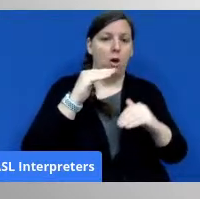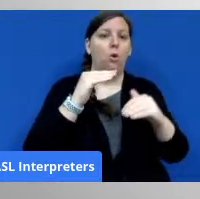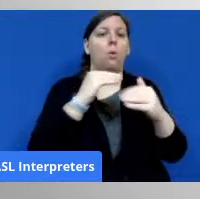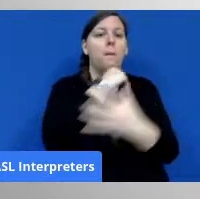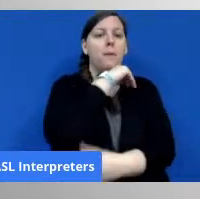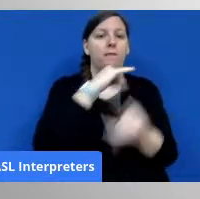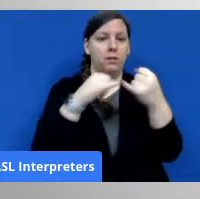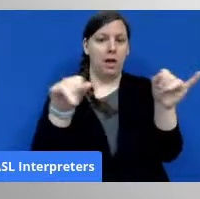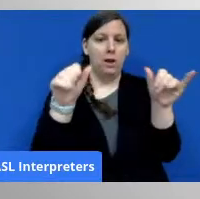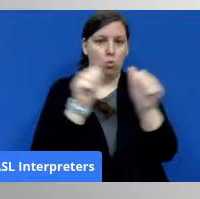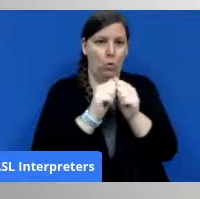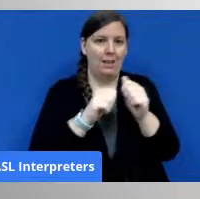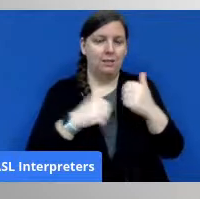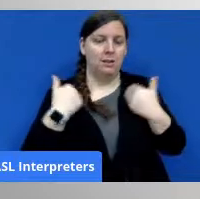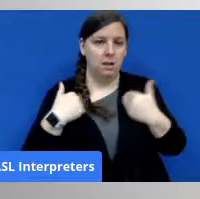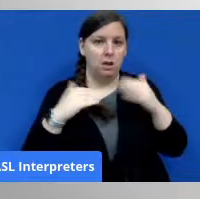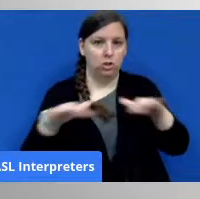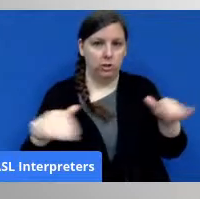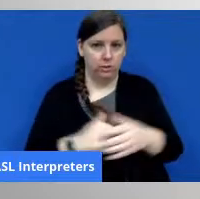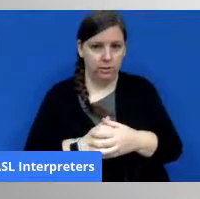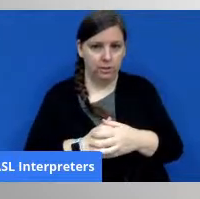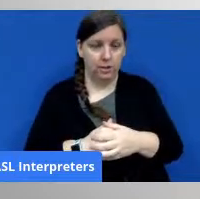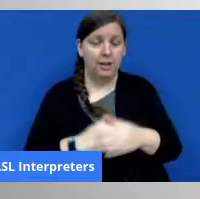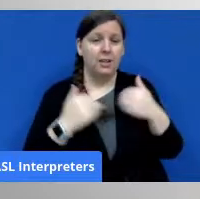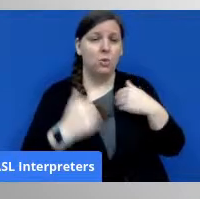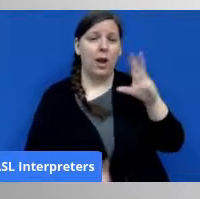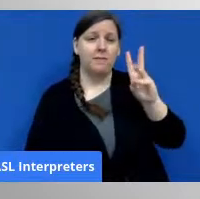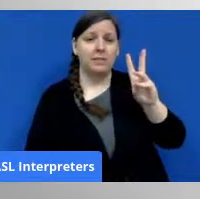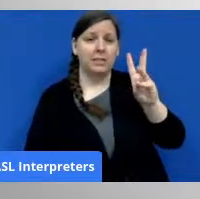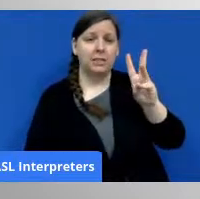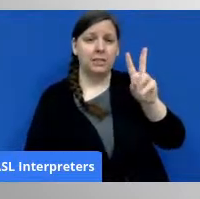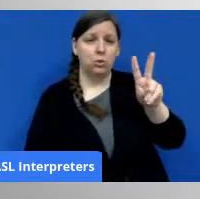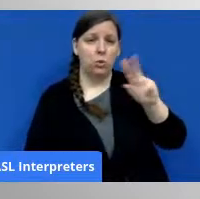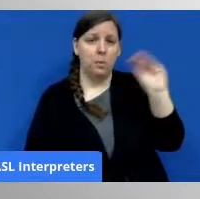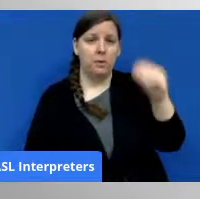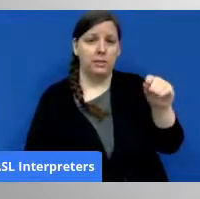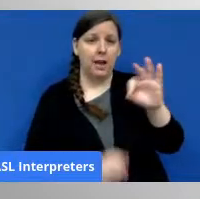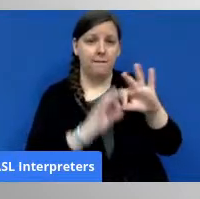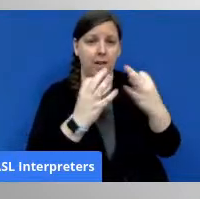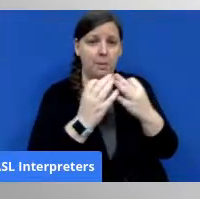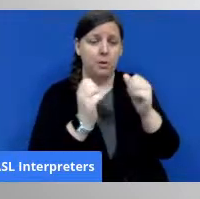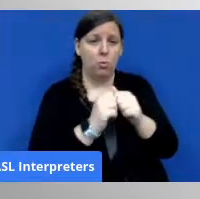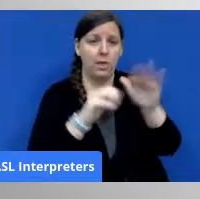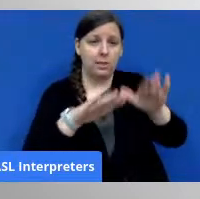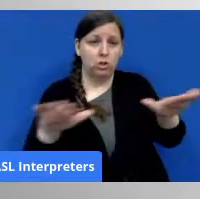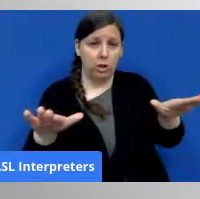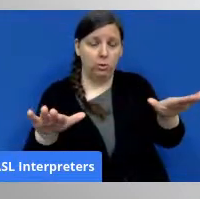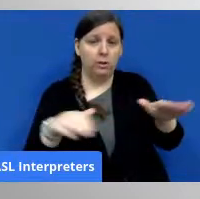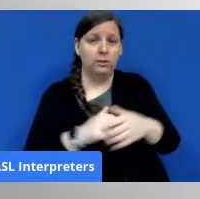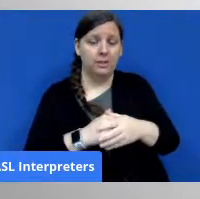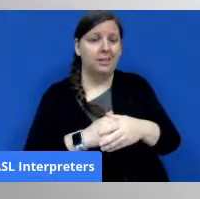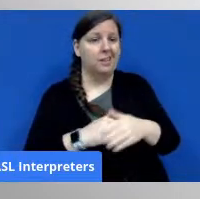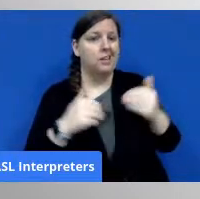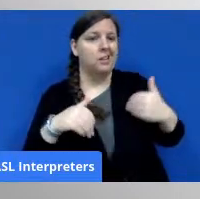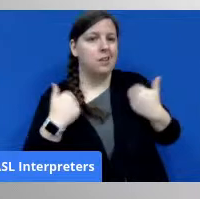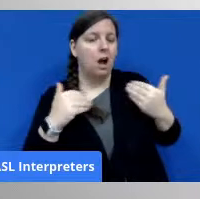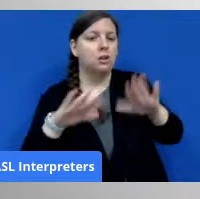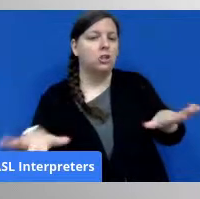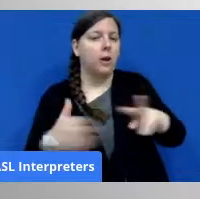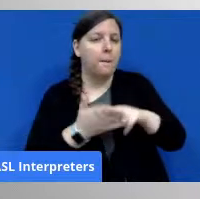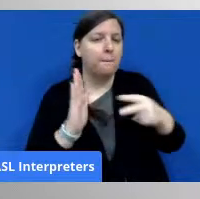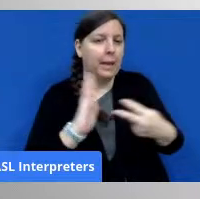childcare, you've got 62% of families with children, and we define young children as those